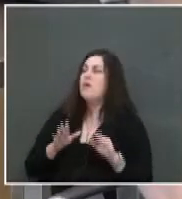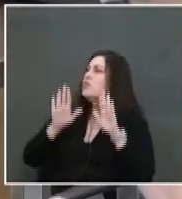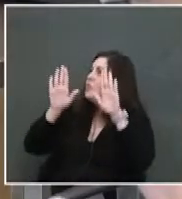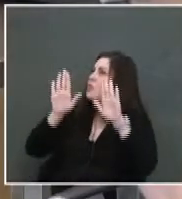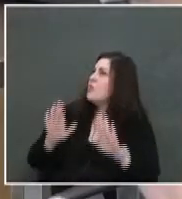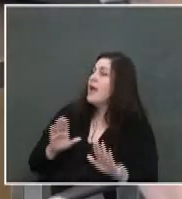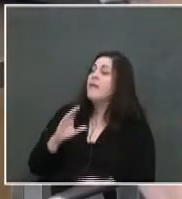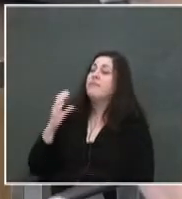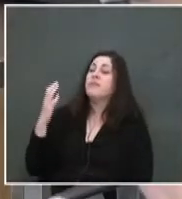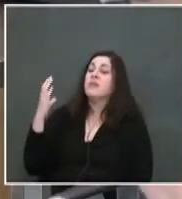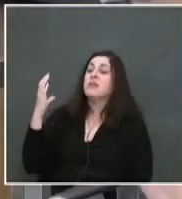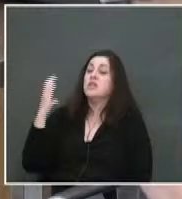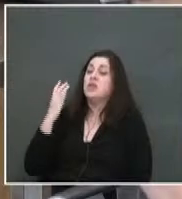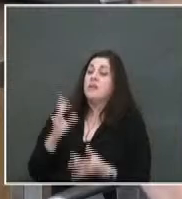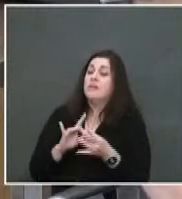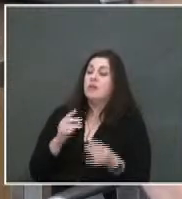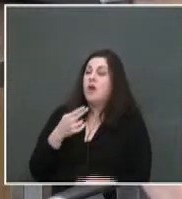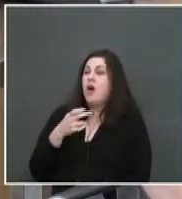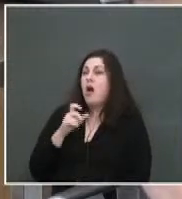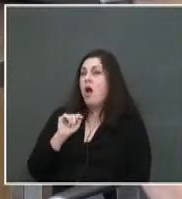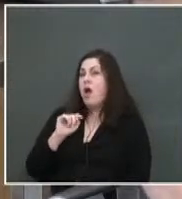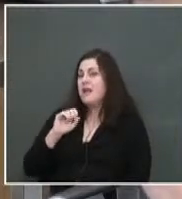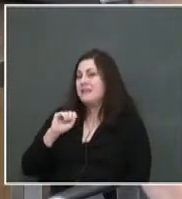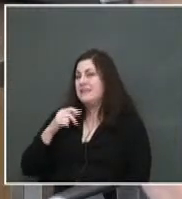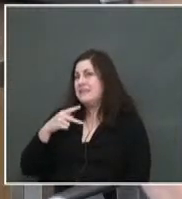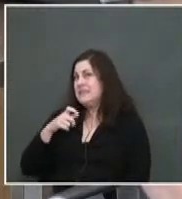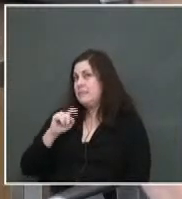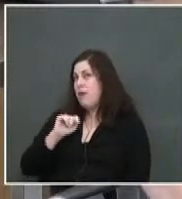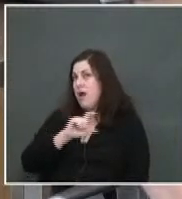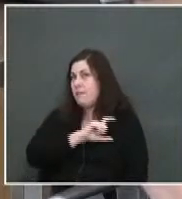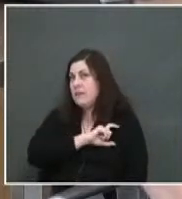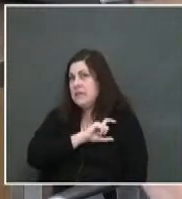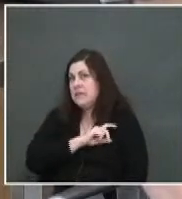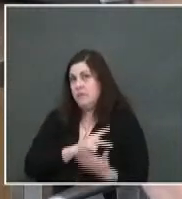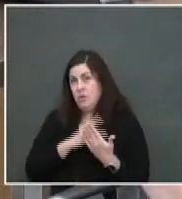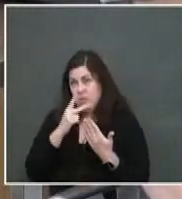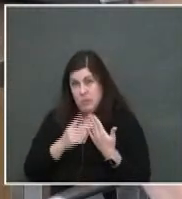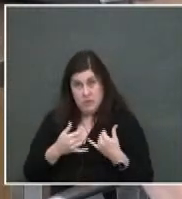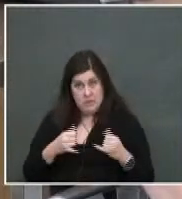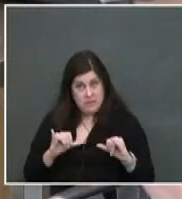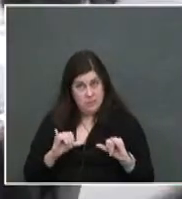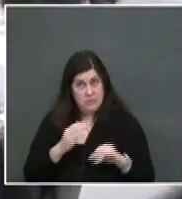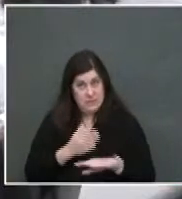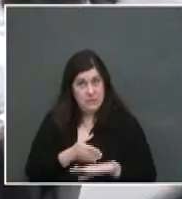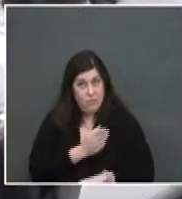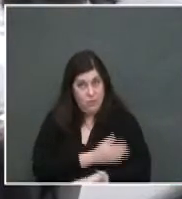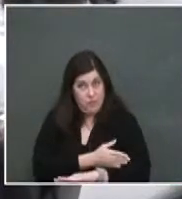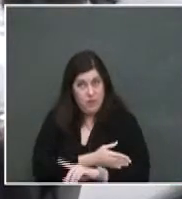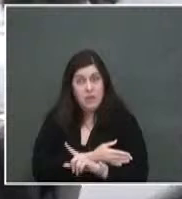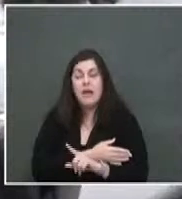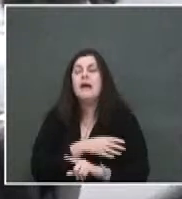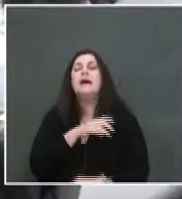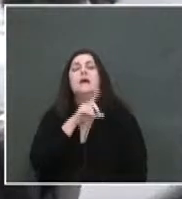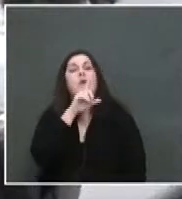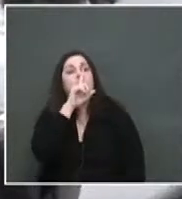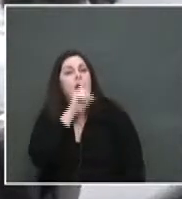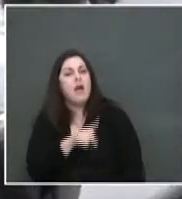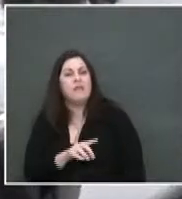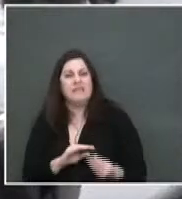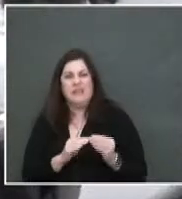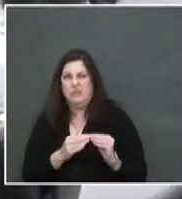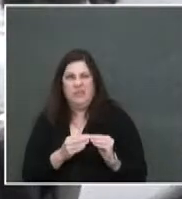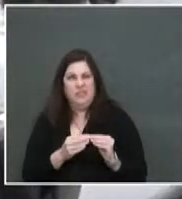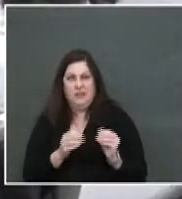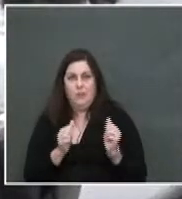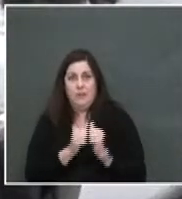mentioned the hotspot policing program. Can you briefly, are we still seeing results there? We are. I don't have those numbers